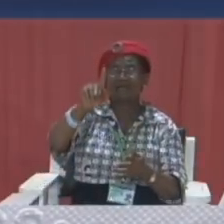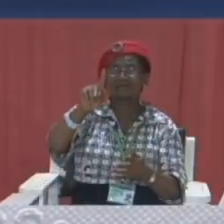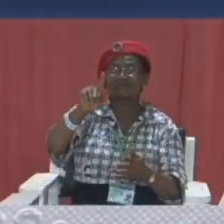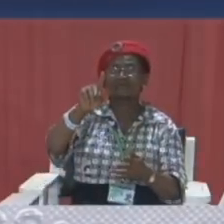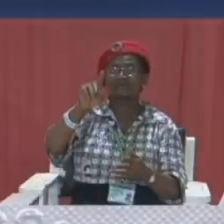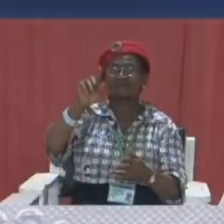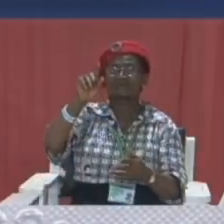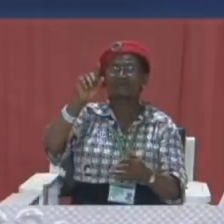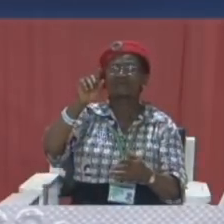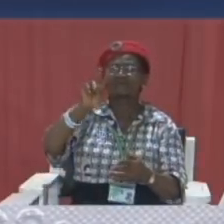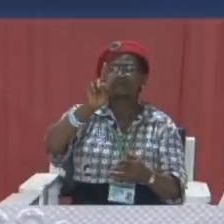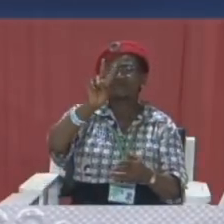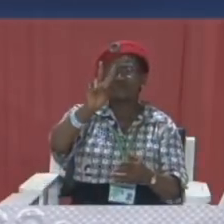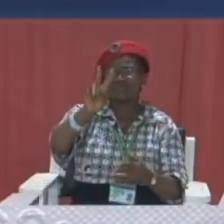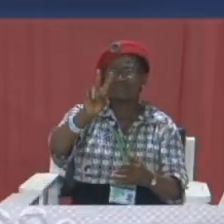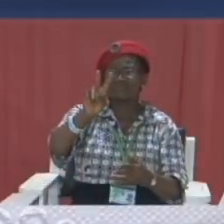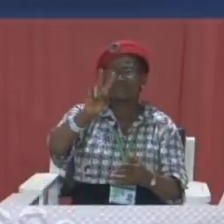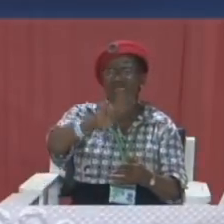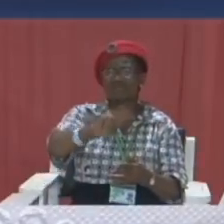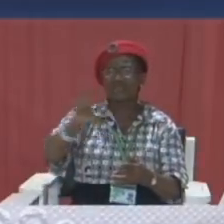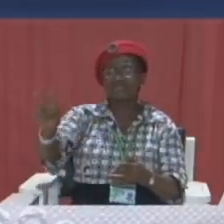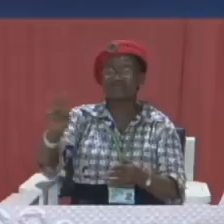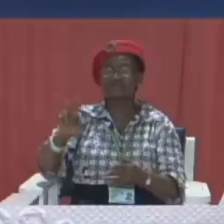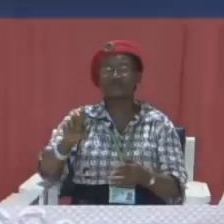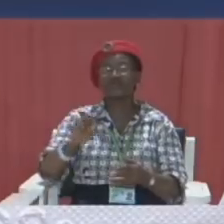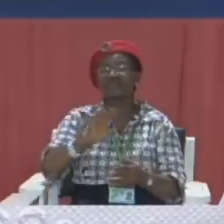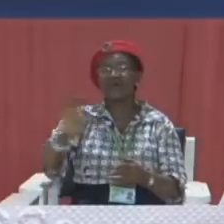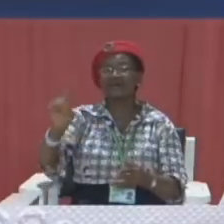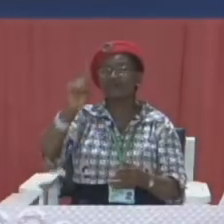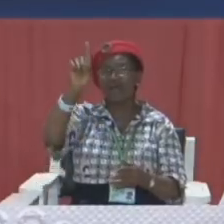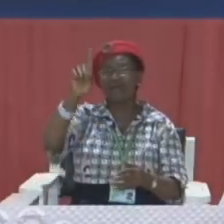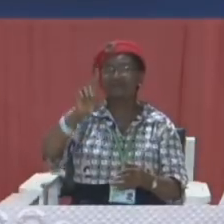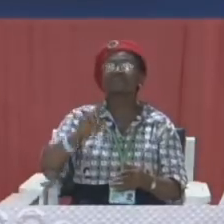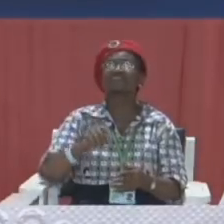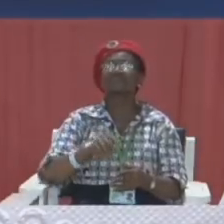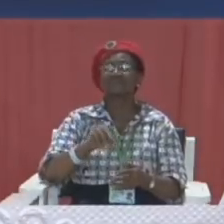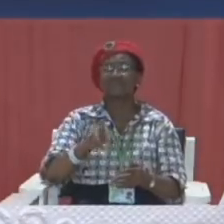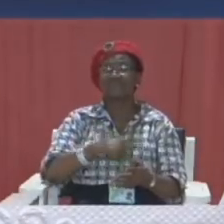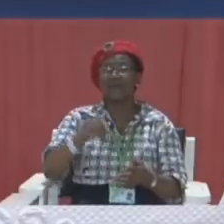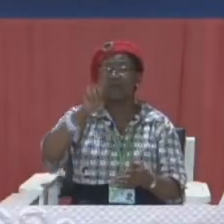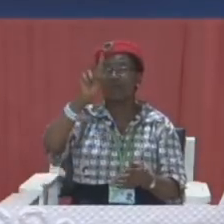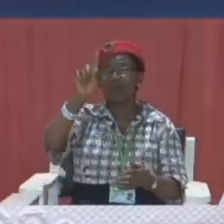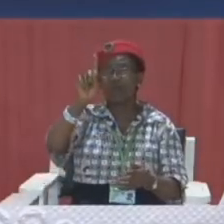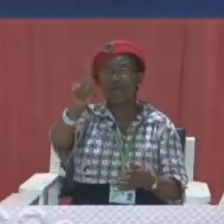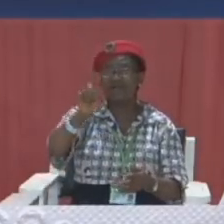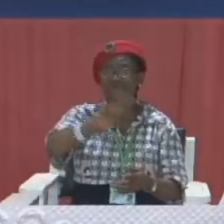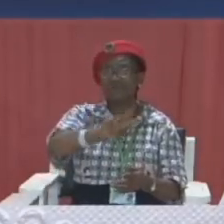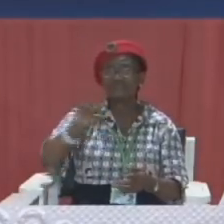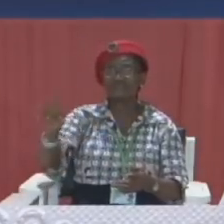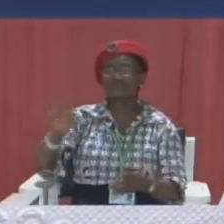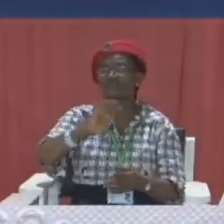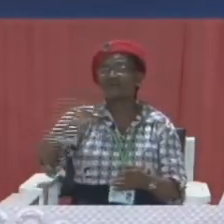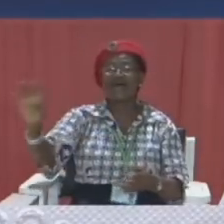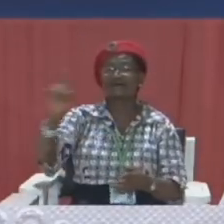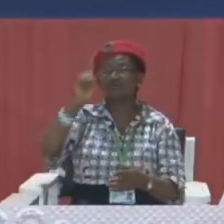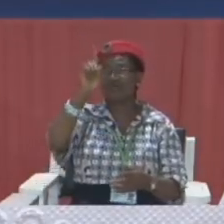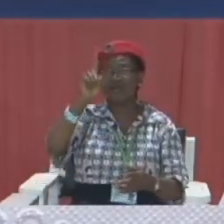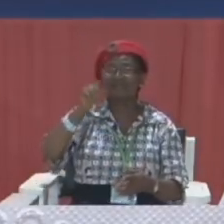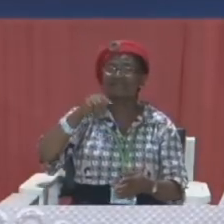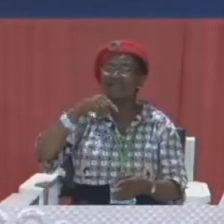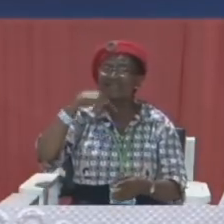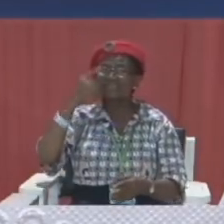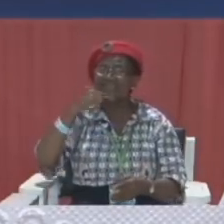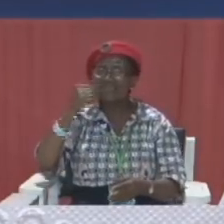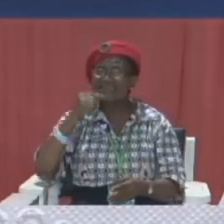David orikeji leni ogofa ese ikini. Psalm 122 verse 1. Orin David orikeji leni ogofa ese ikini. So I